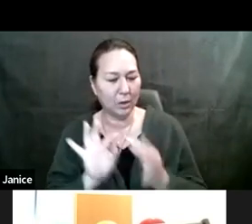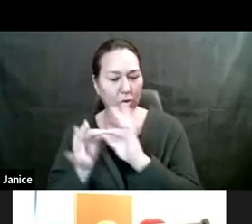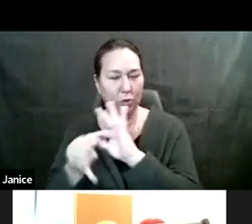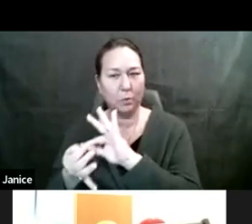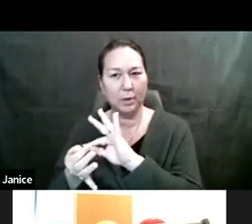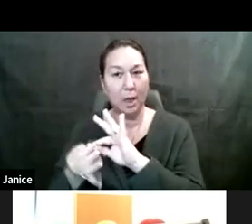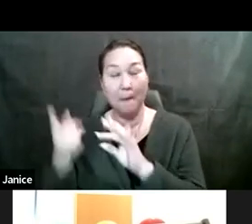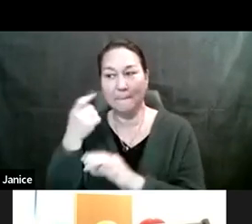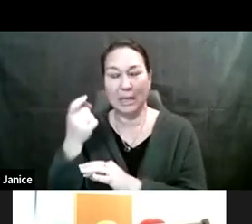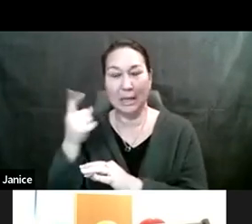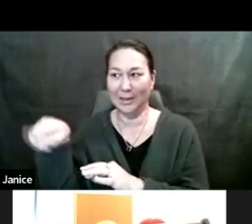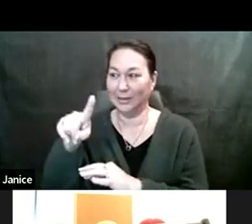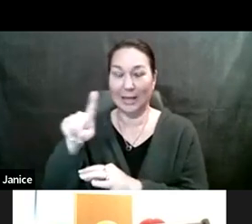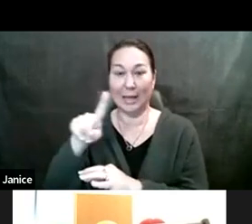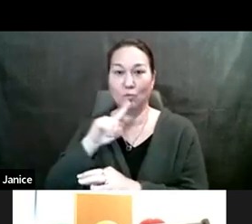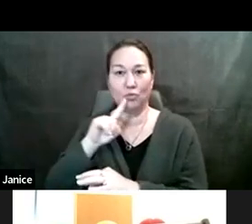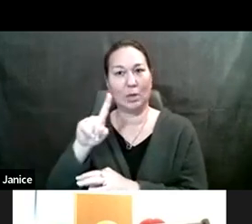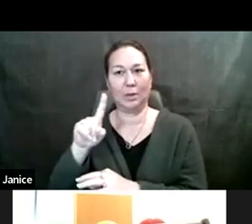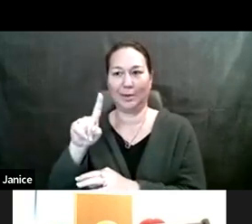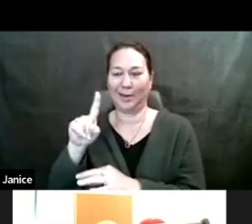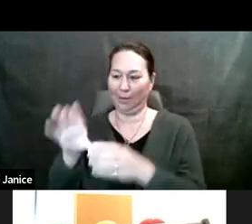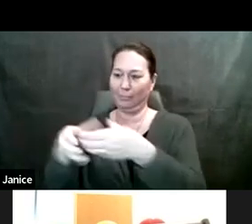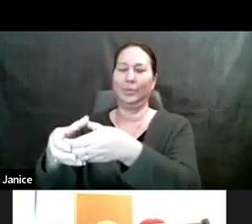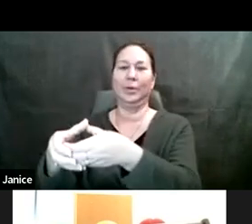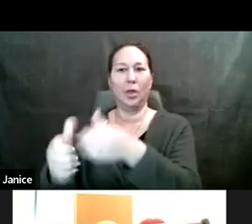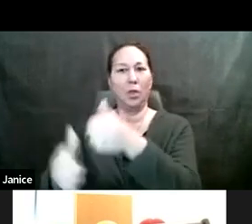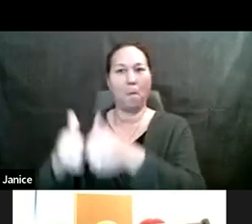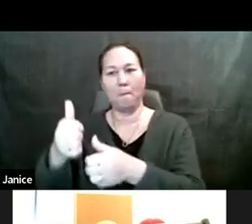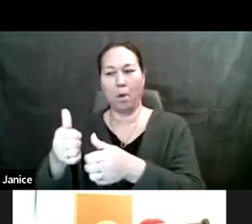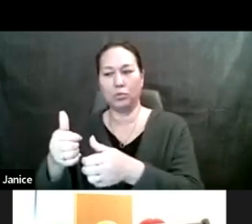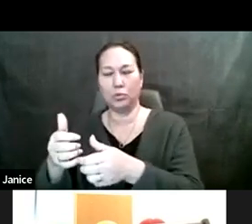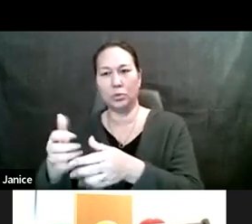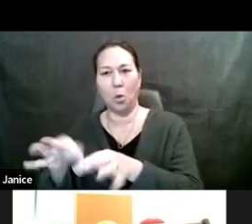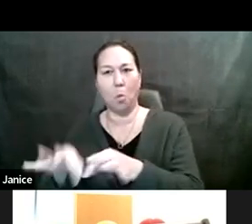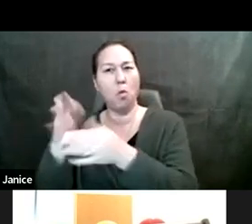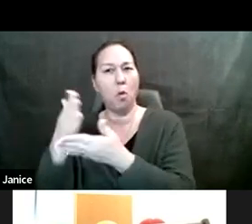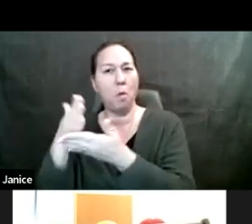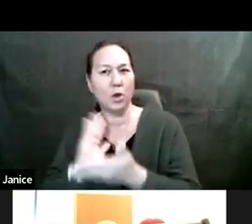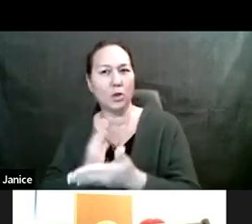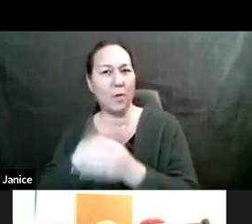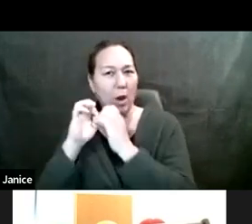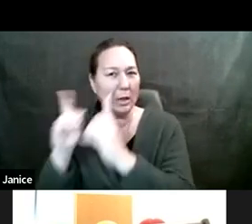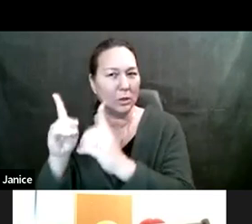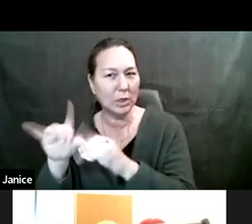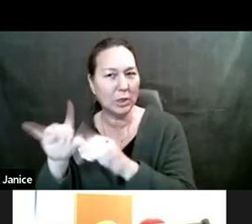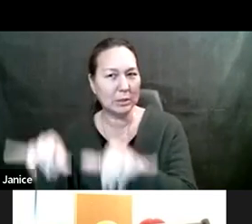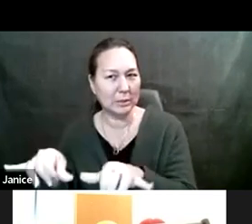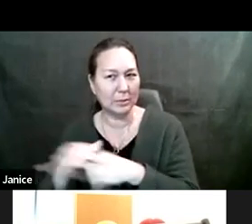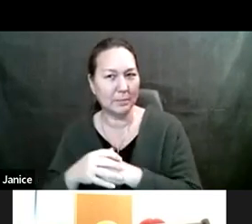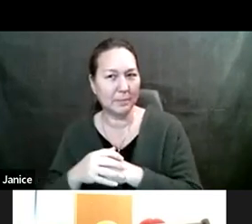since they make up for one of the most important parts of an educational system foreign